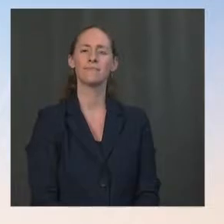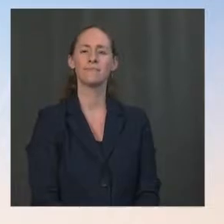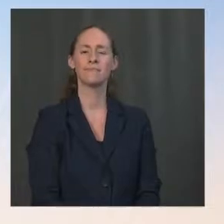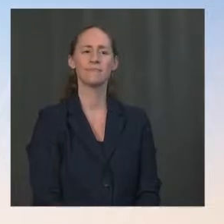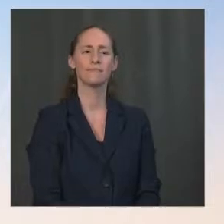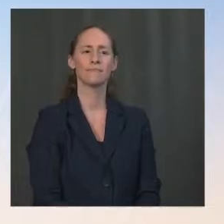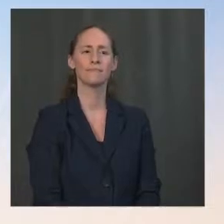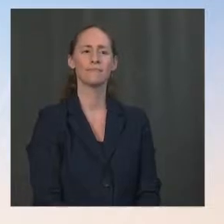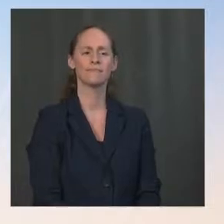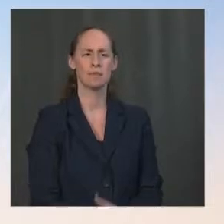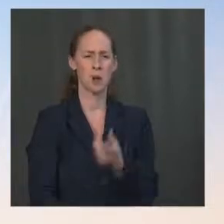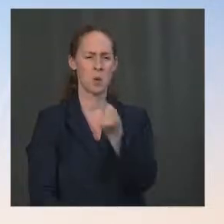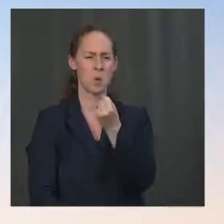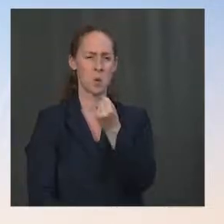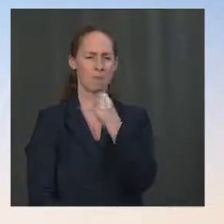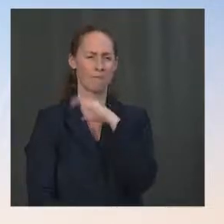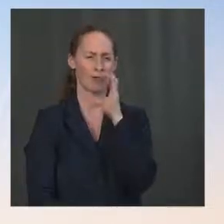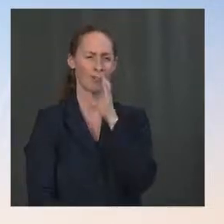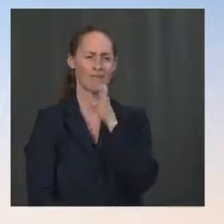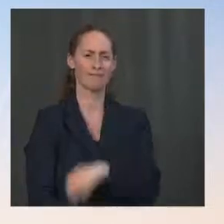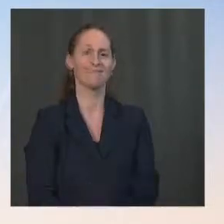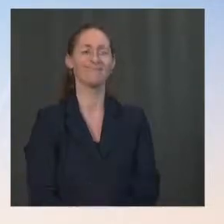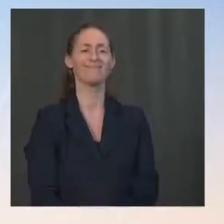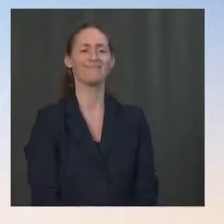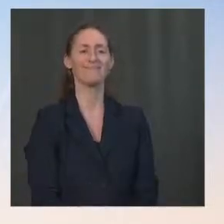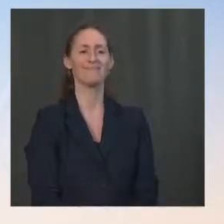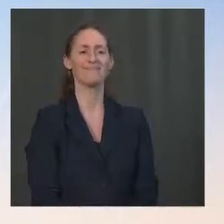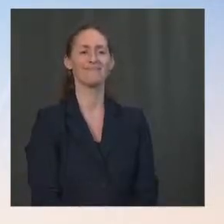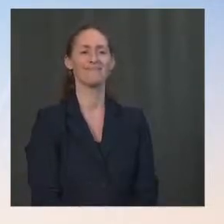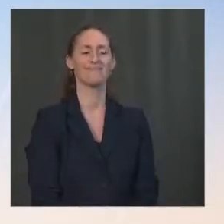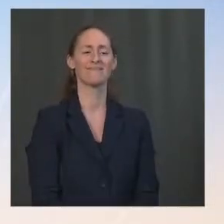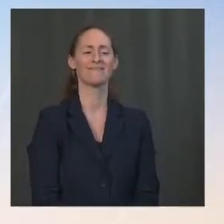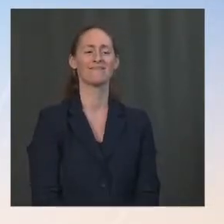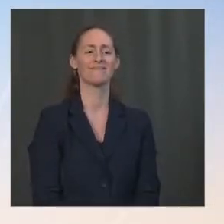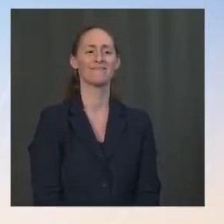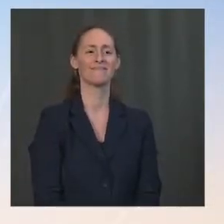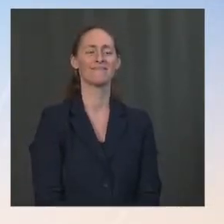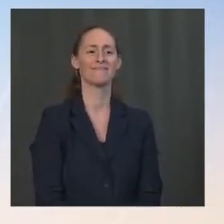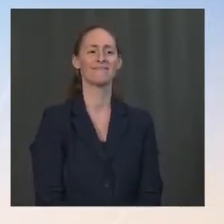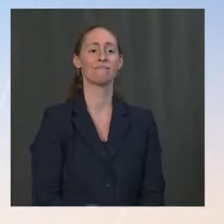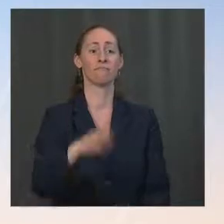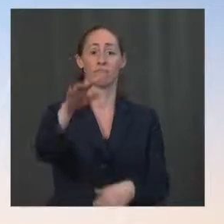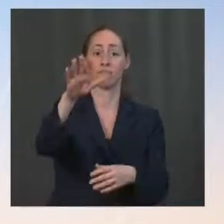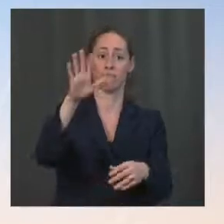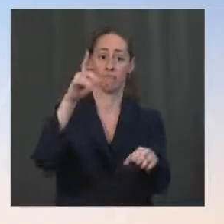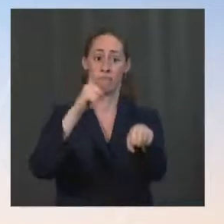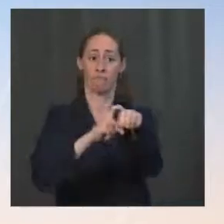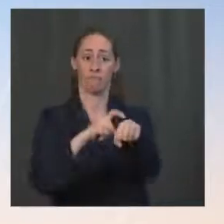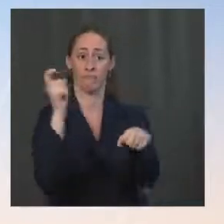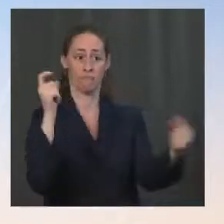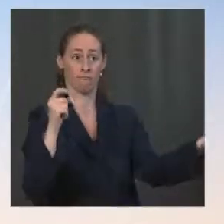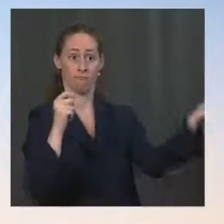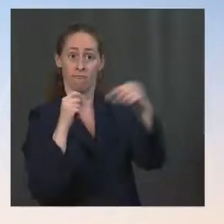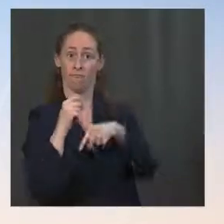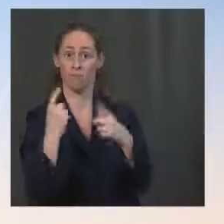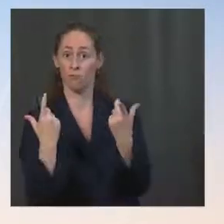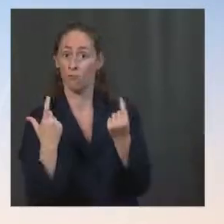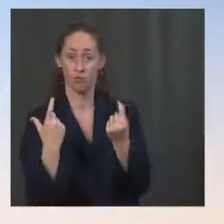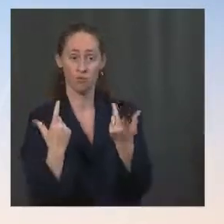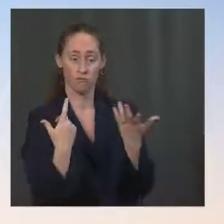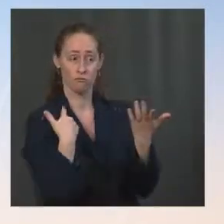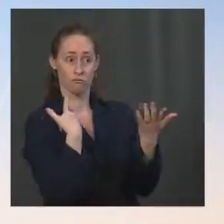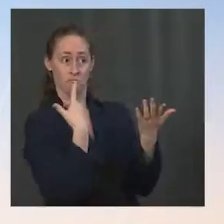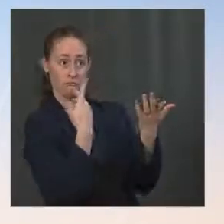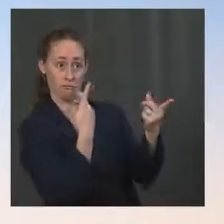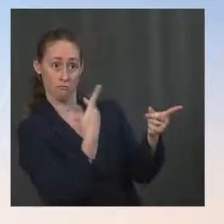find all the details. Well, I can tell you basically that individuals who come in to the United States are offered a vaccine. For those who are coming